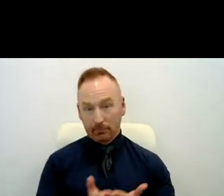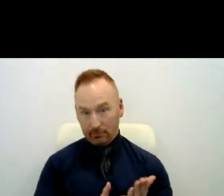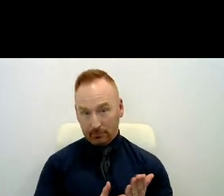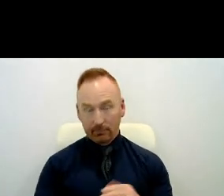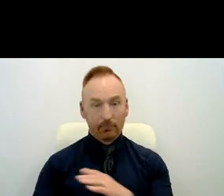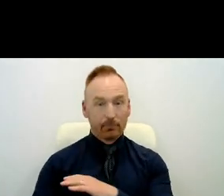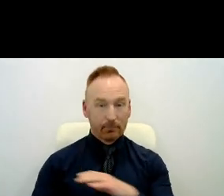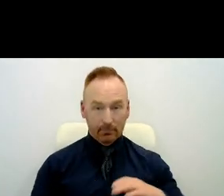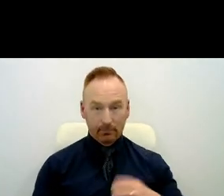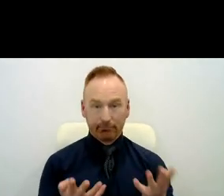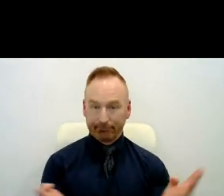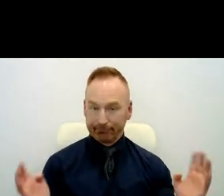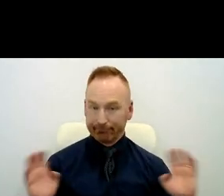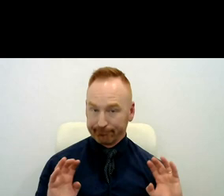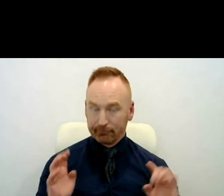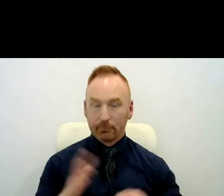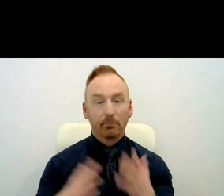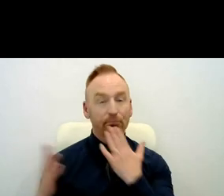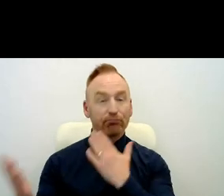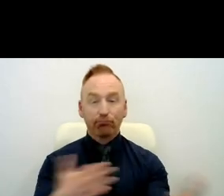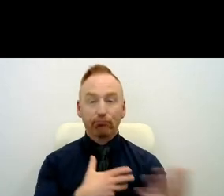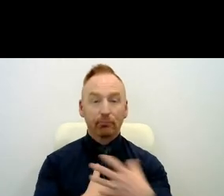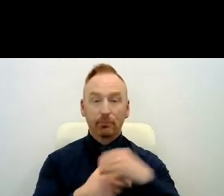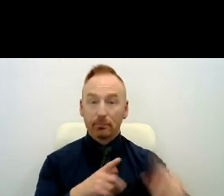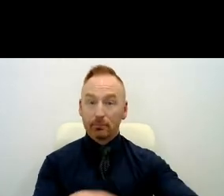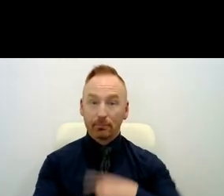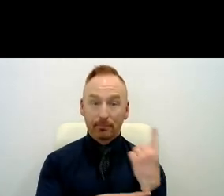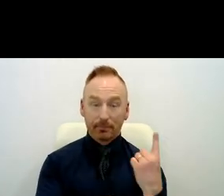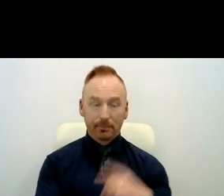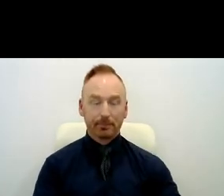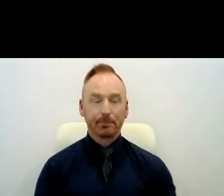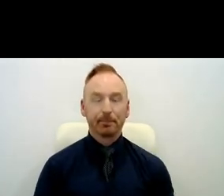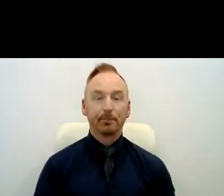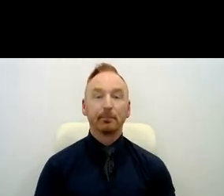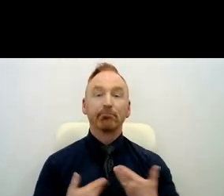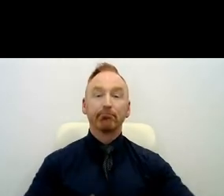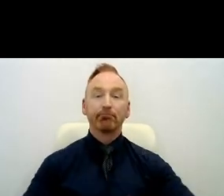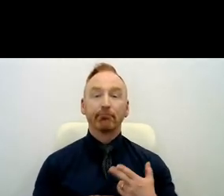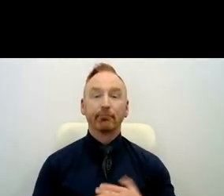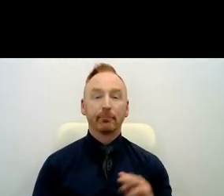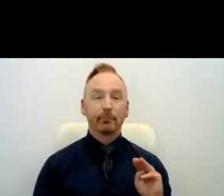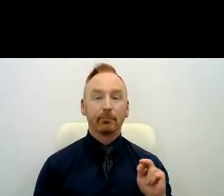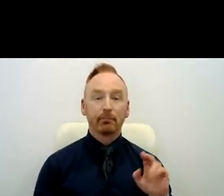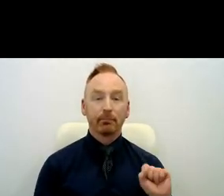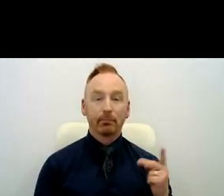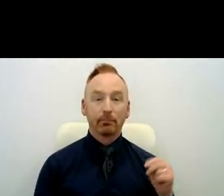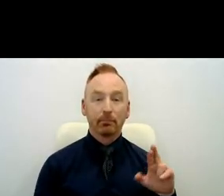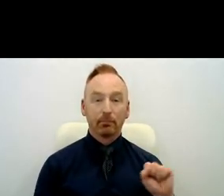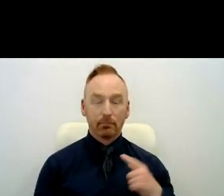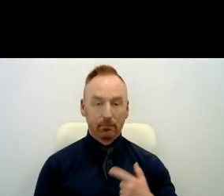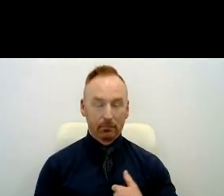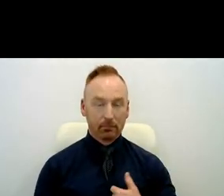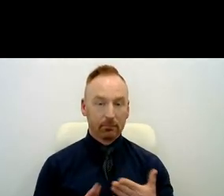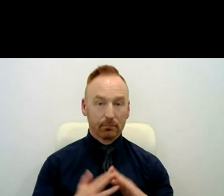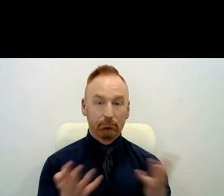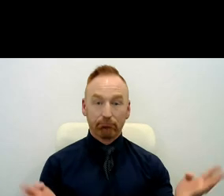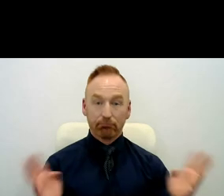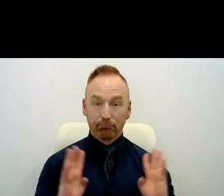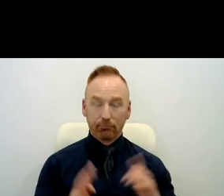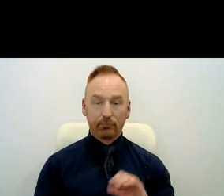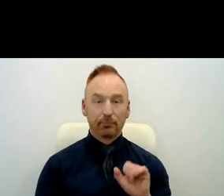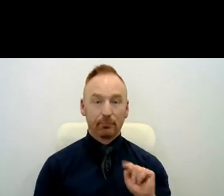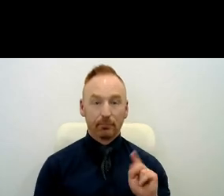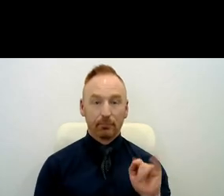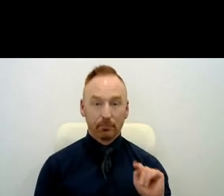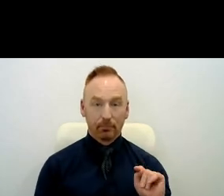Rights Committee of Council. Thank you all for joining us here today. My name is Marcus Chambers. I'm the City Councillor for the